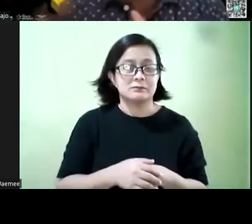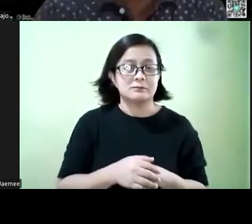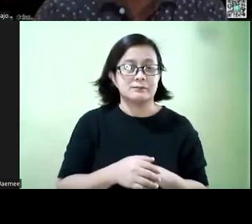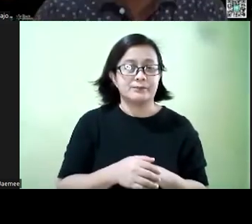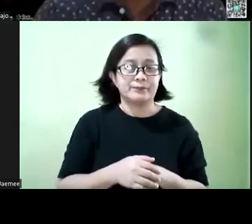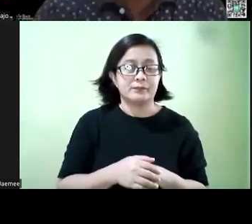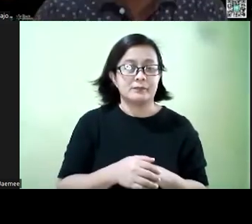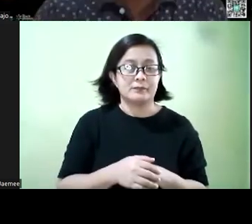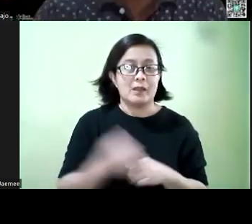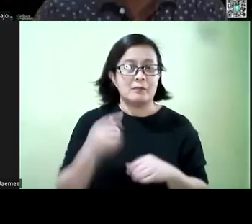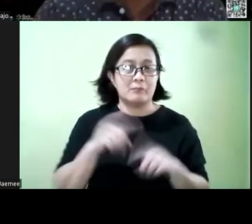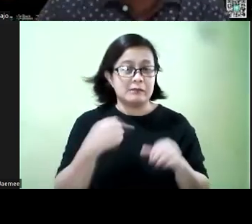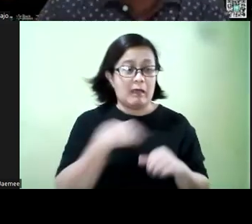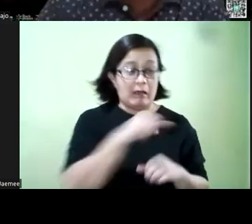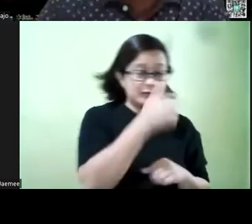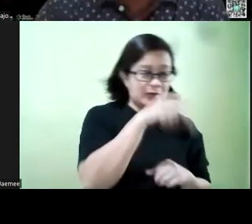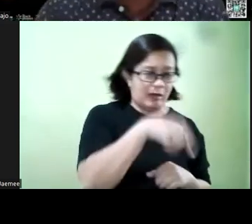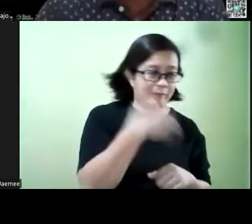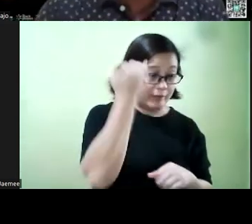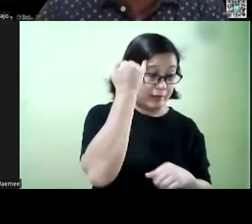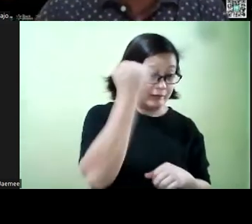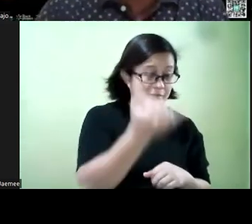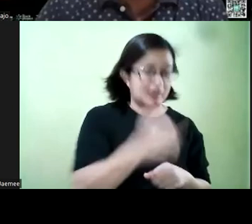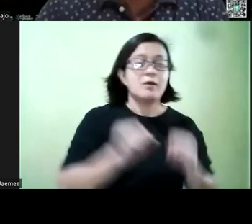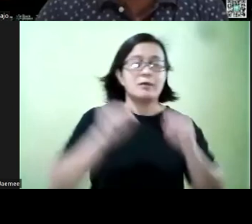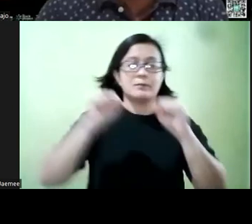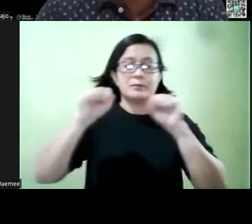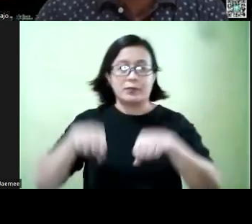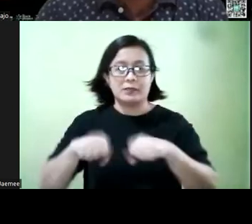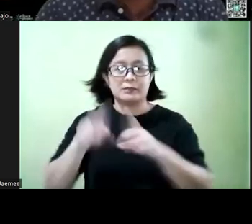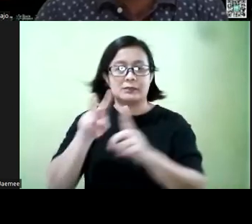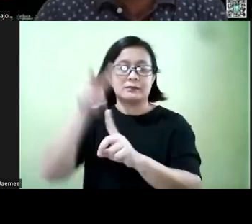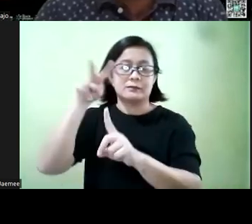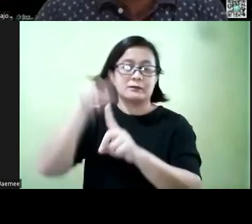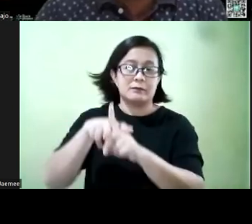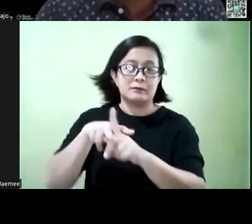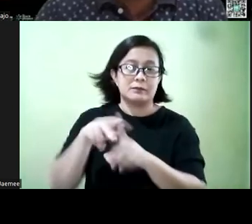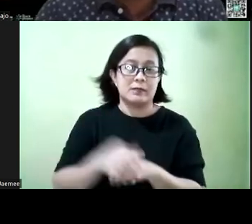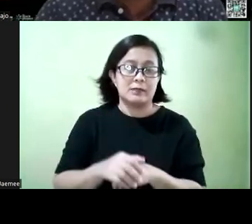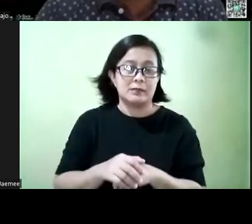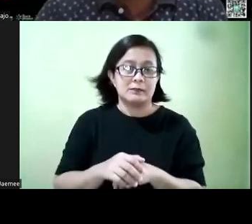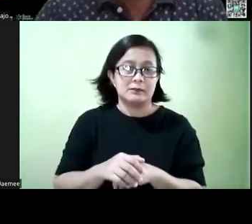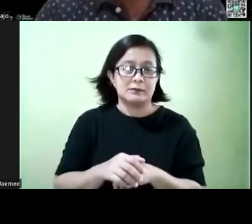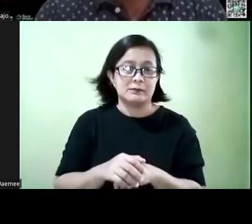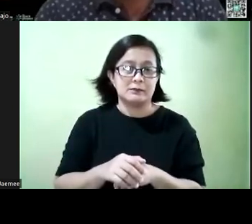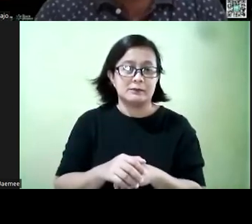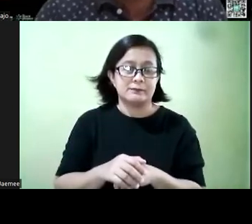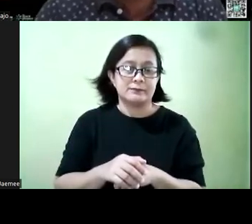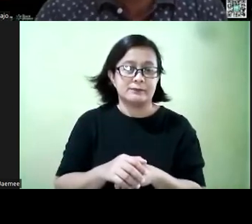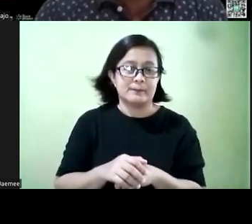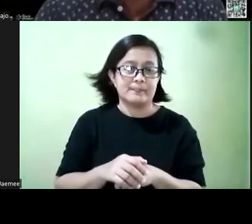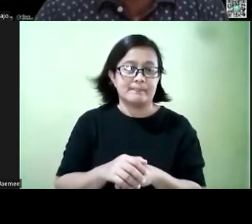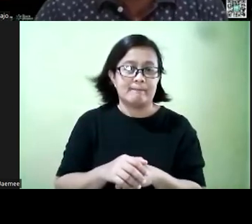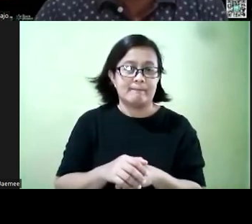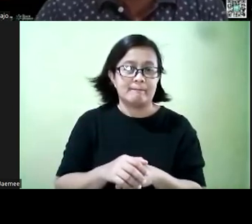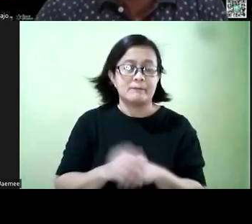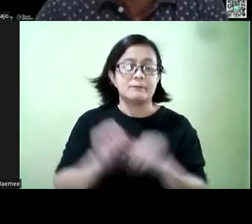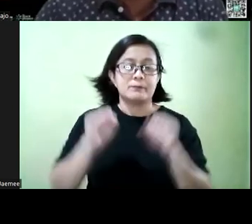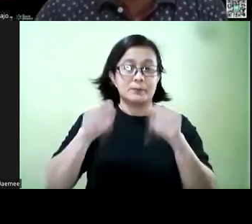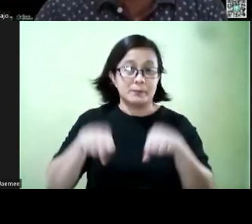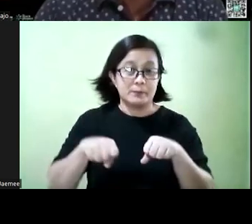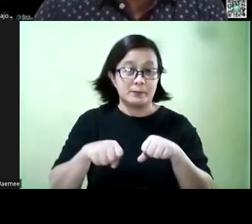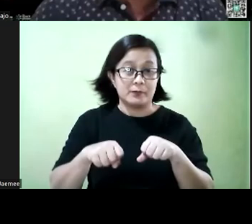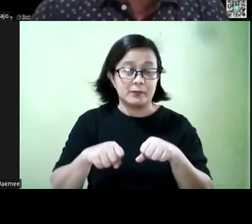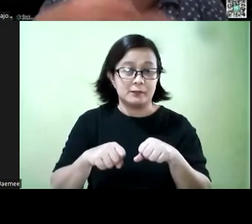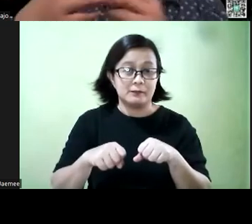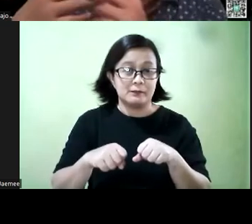else already thought about it. No, so you can still apply a utility patent on it, but it will be a little bit harder.